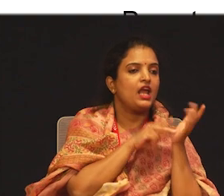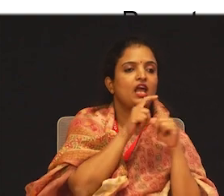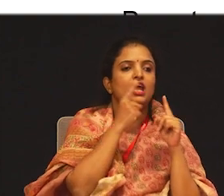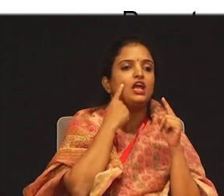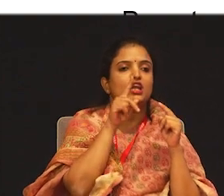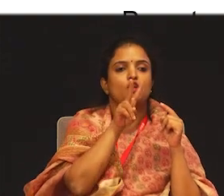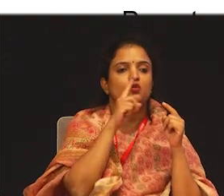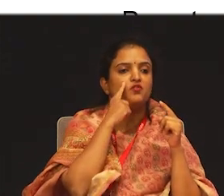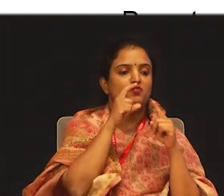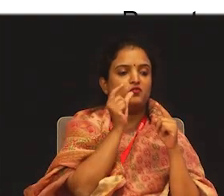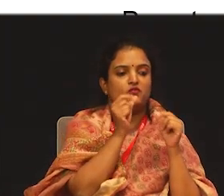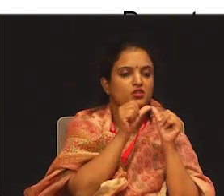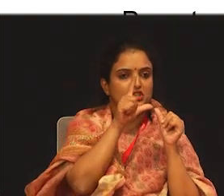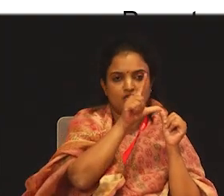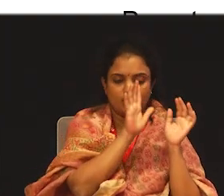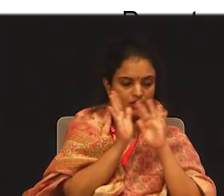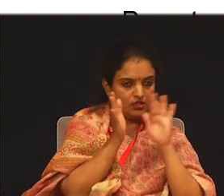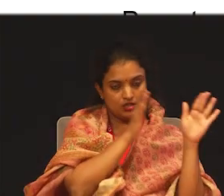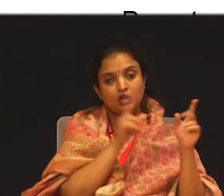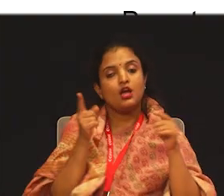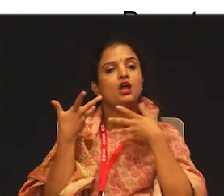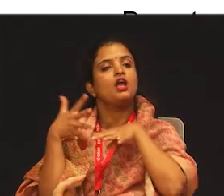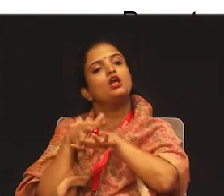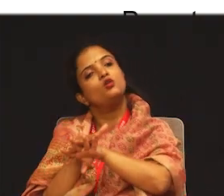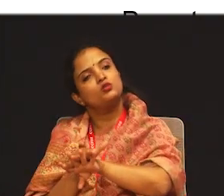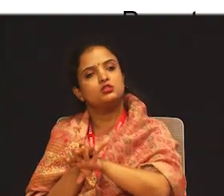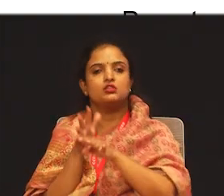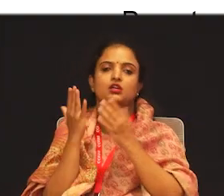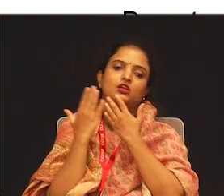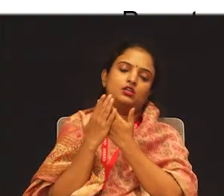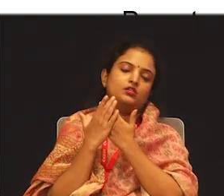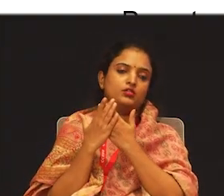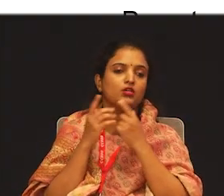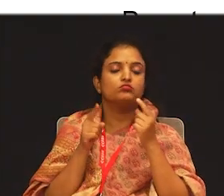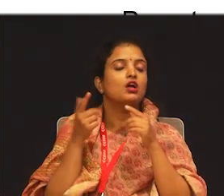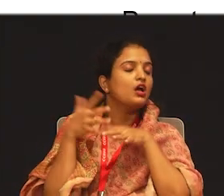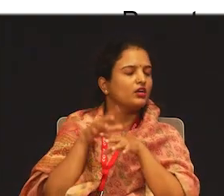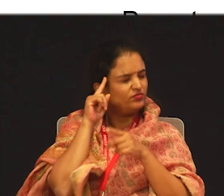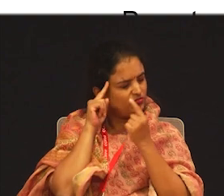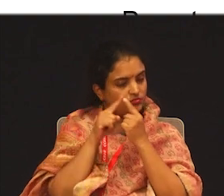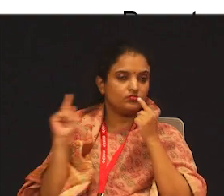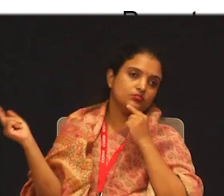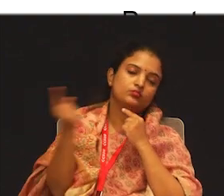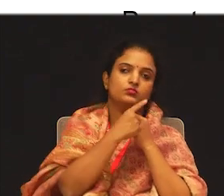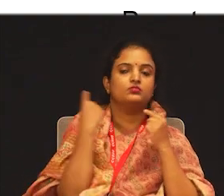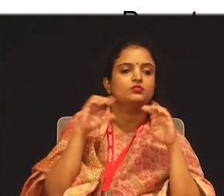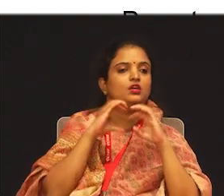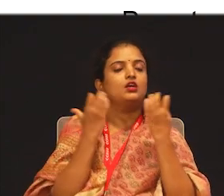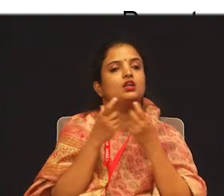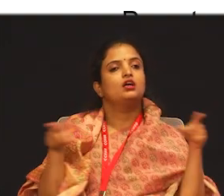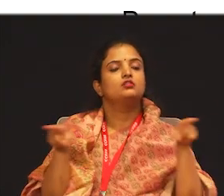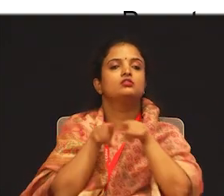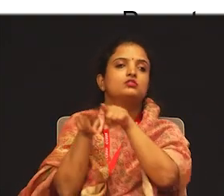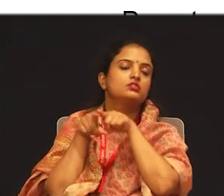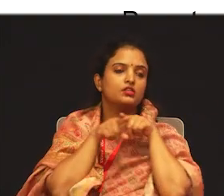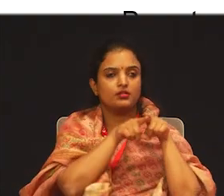needs. Inclusive Education Plan takes care of the whole class approach. And what is